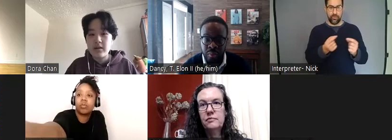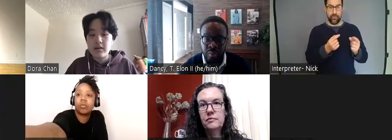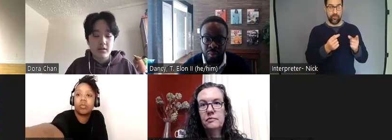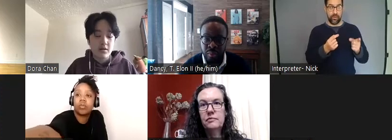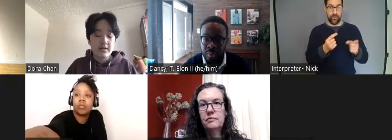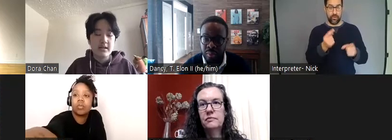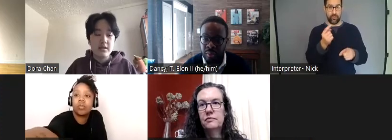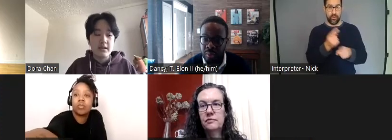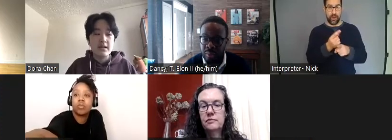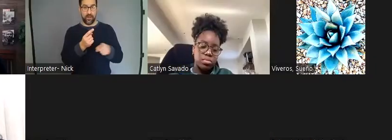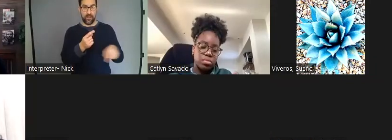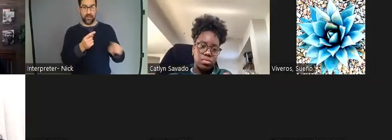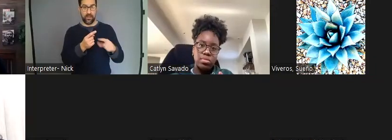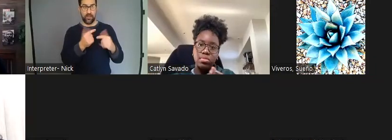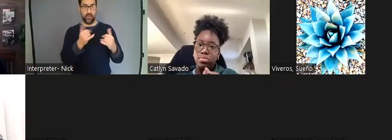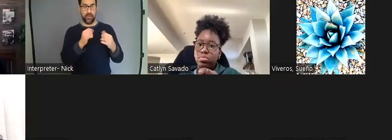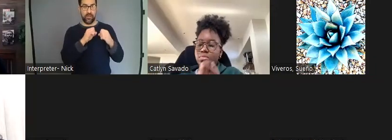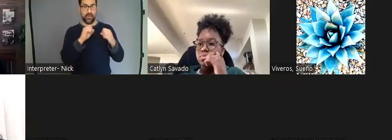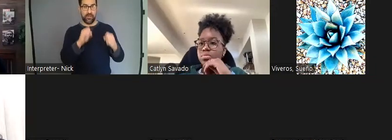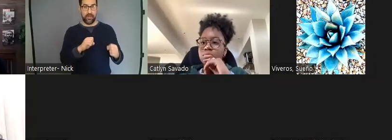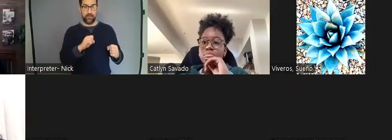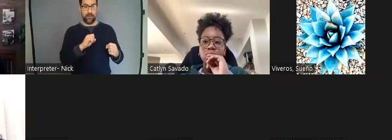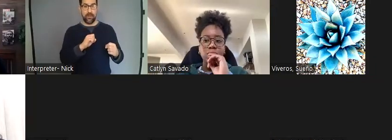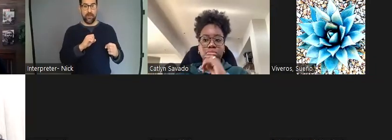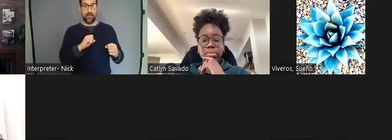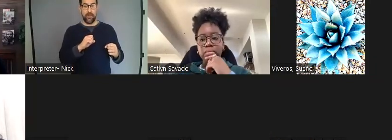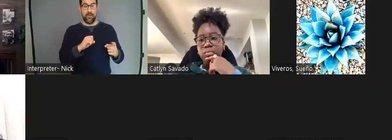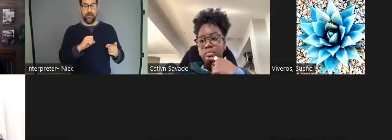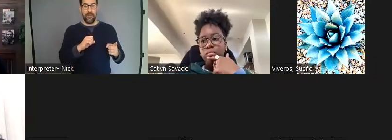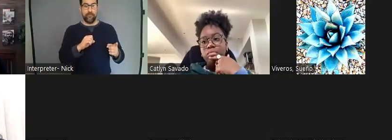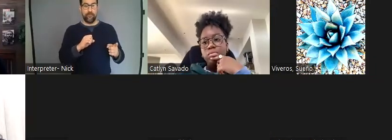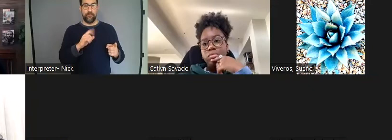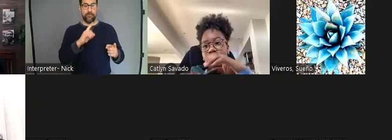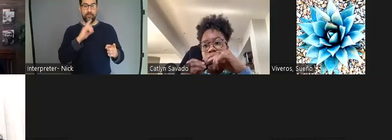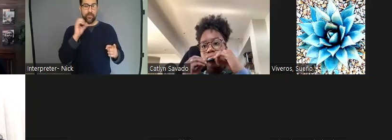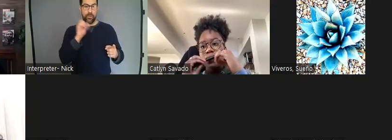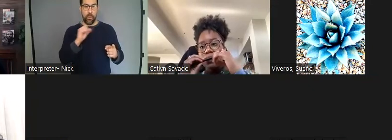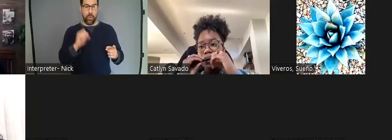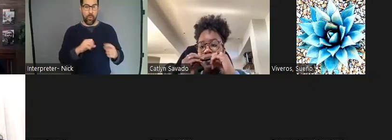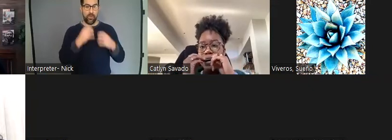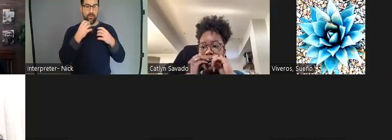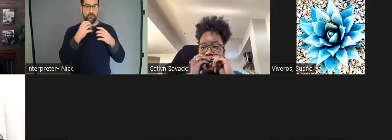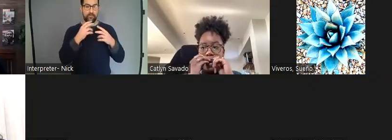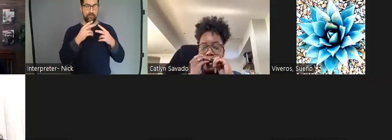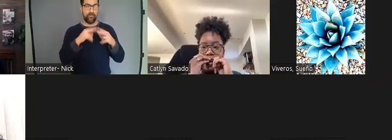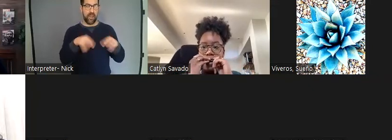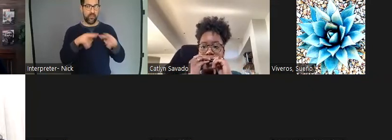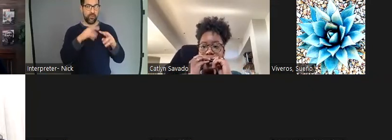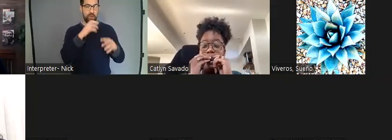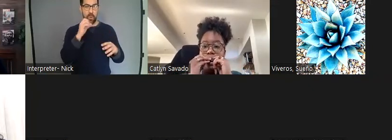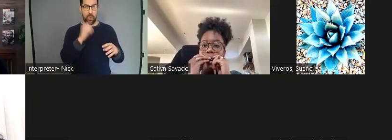right. The current system is built on just outdated values and outdated like